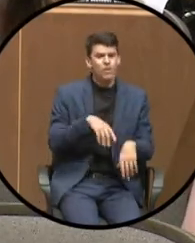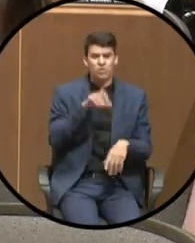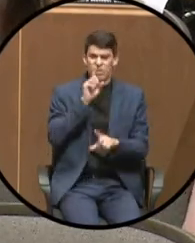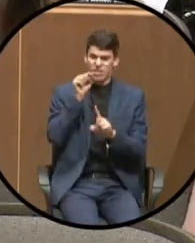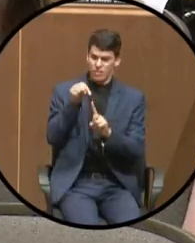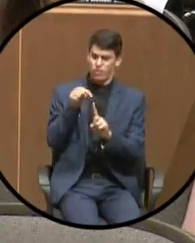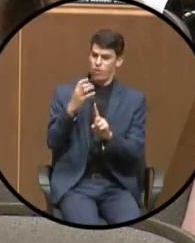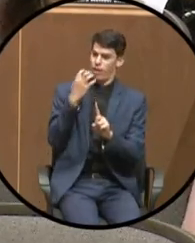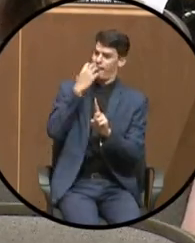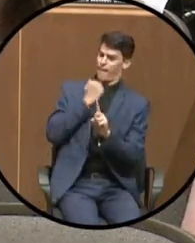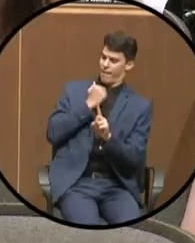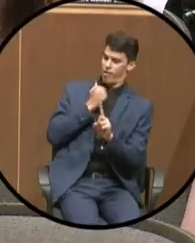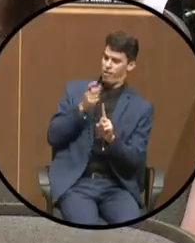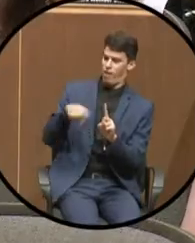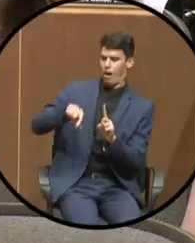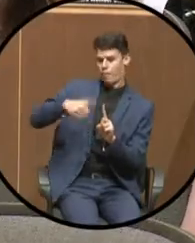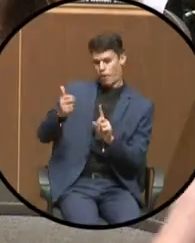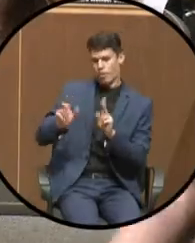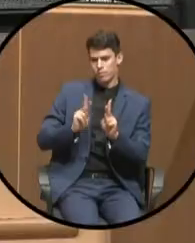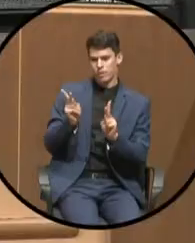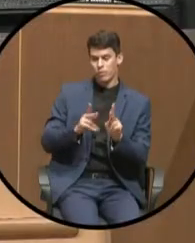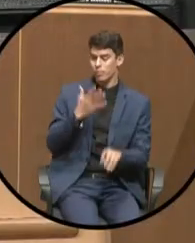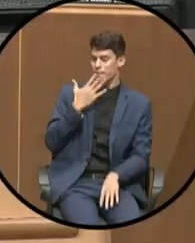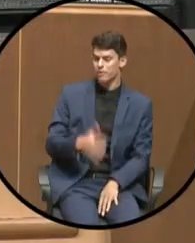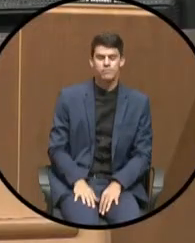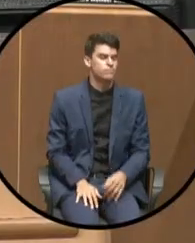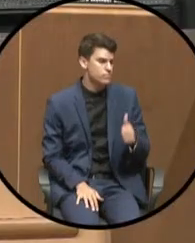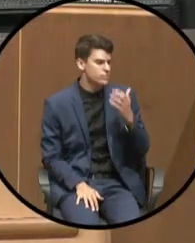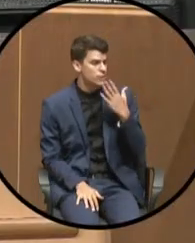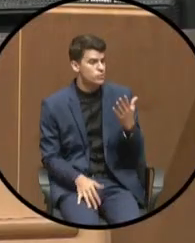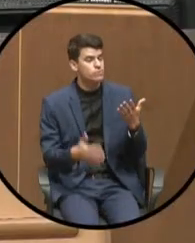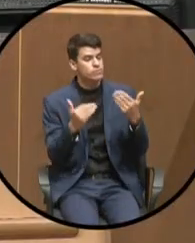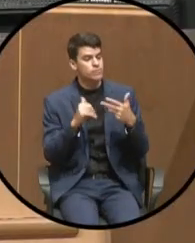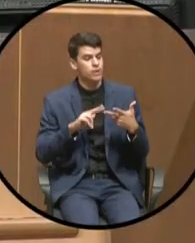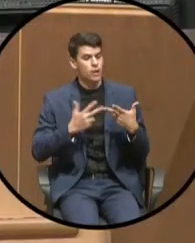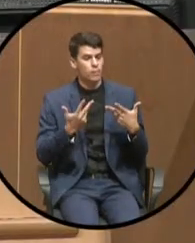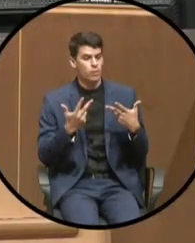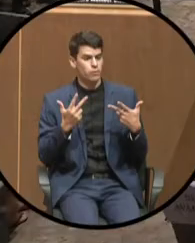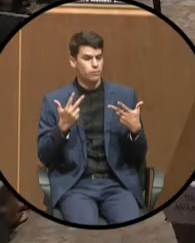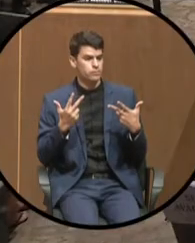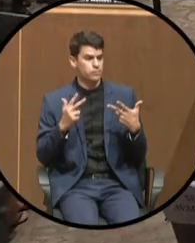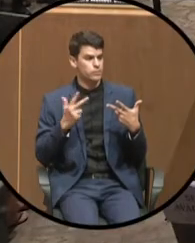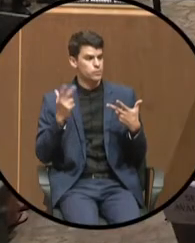care. Thank you. Thank you. Let's take speaker number three.